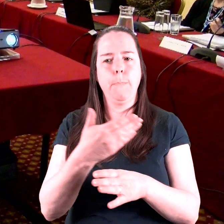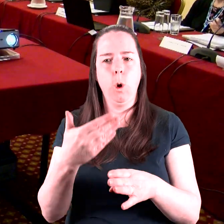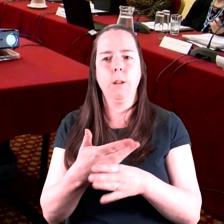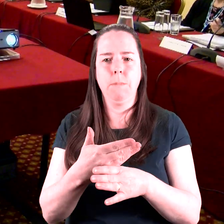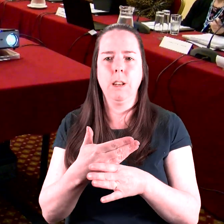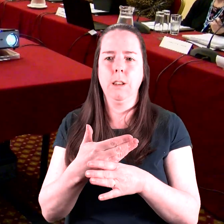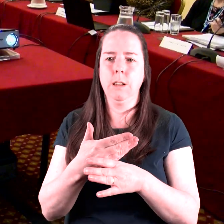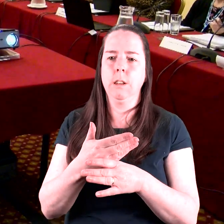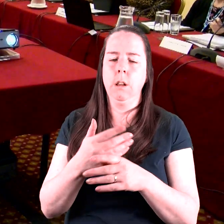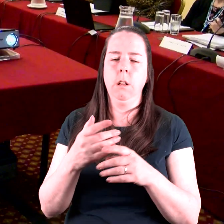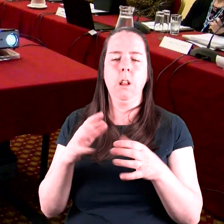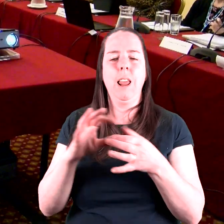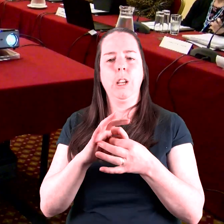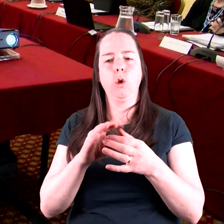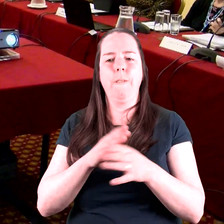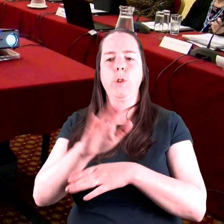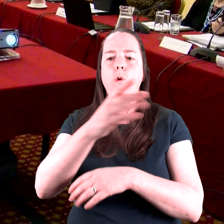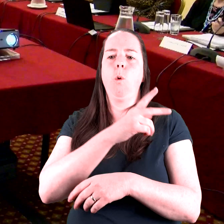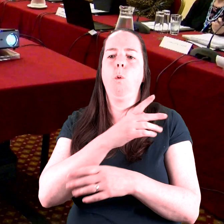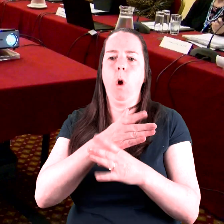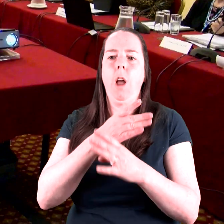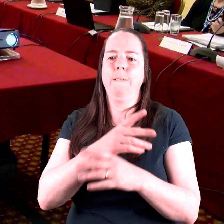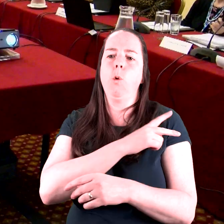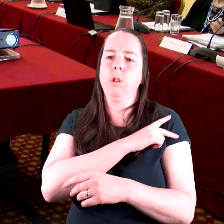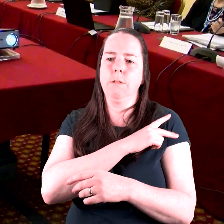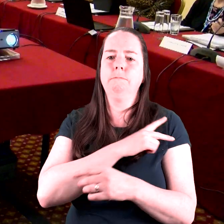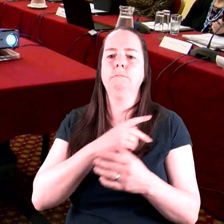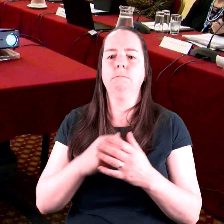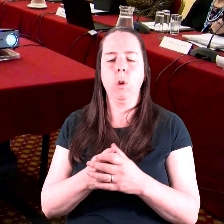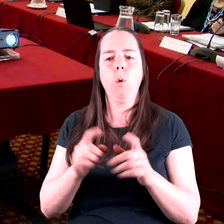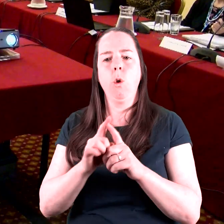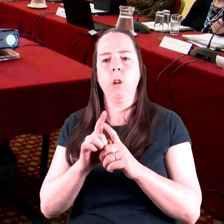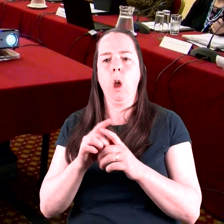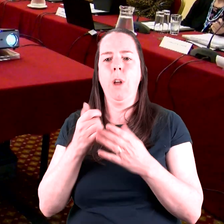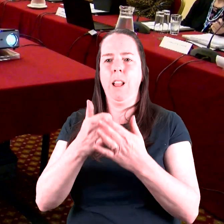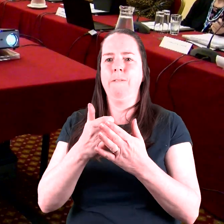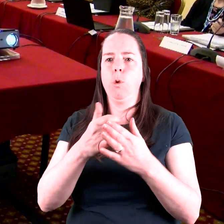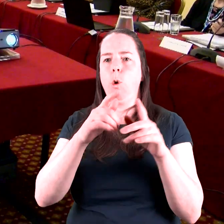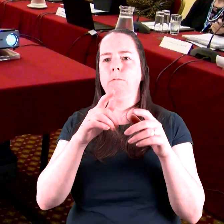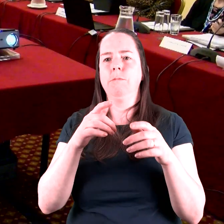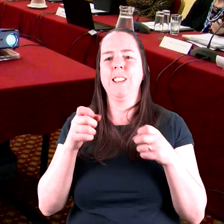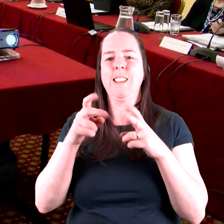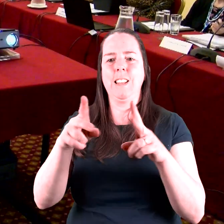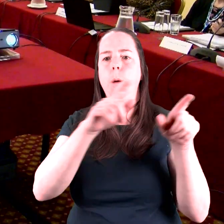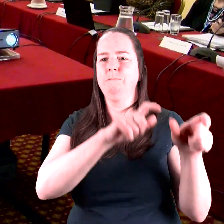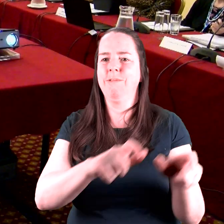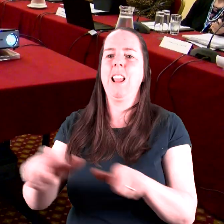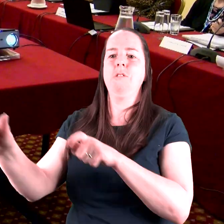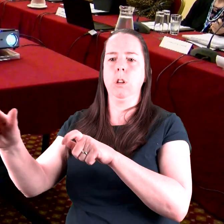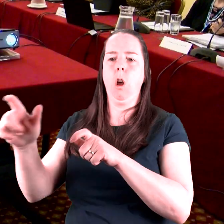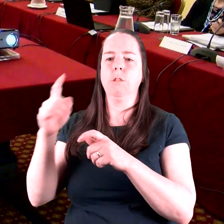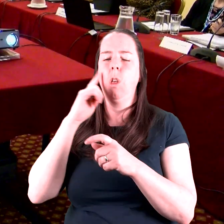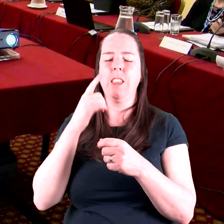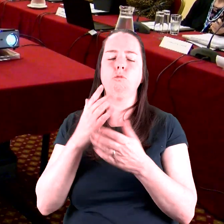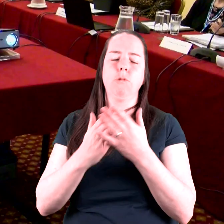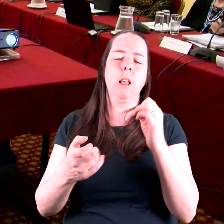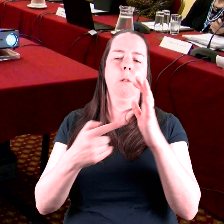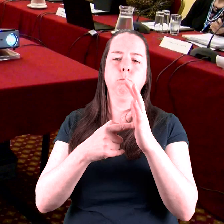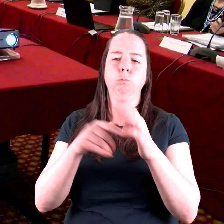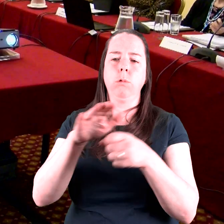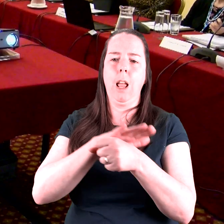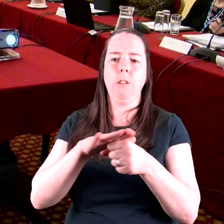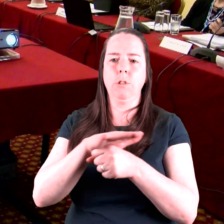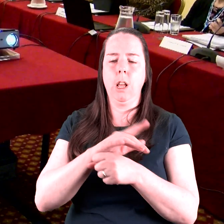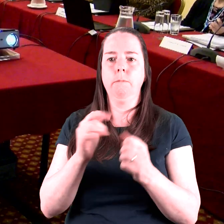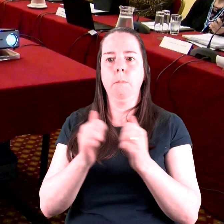employment in terms of our future workforce, and that will obviously help for the sustainability of the system. So I think that's a really key area. So